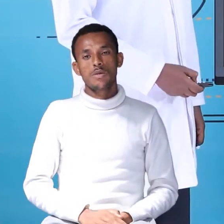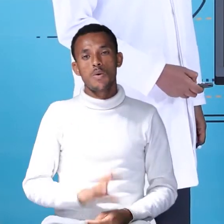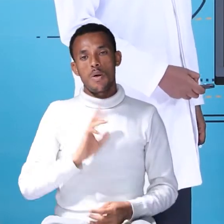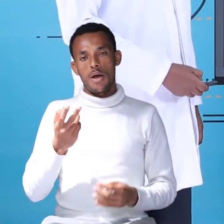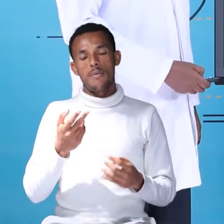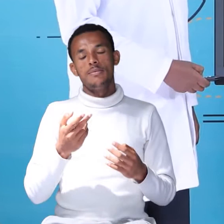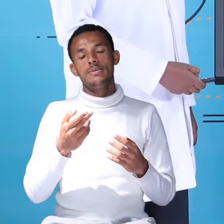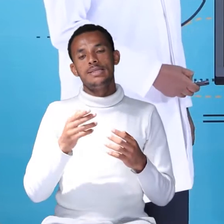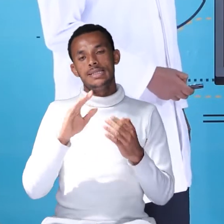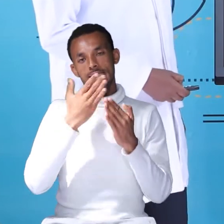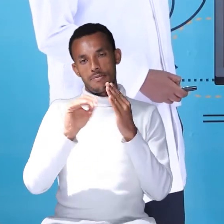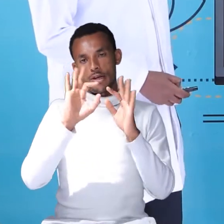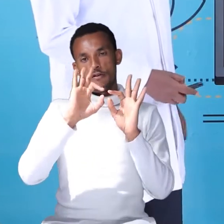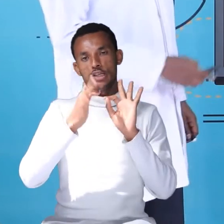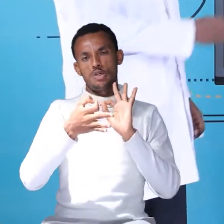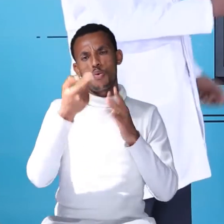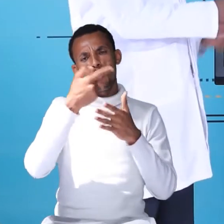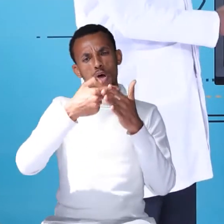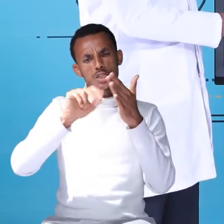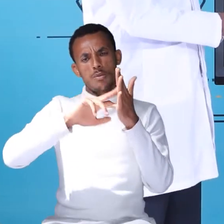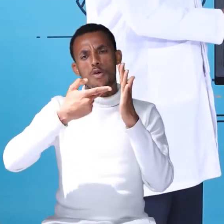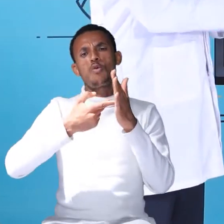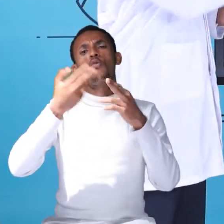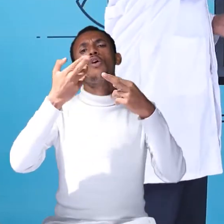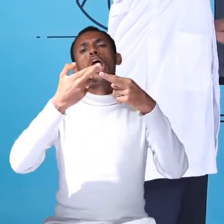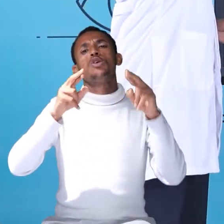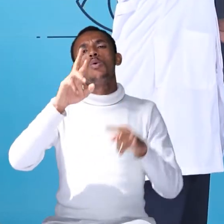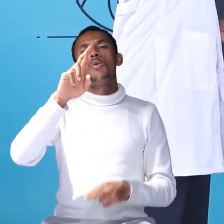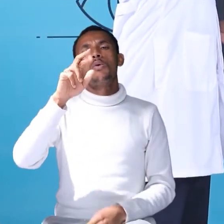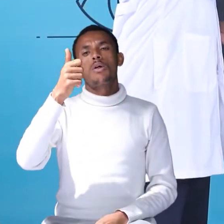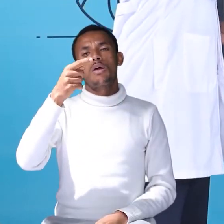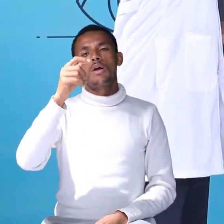some definitions. What is the meaning of ratio?